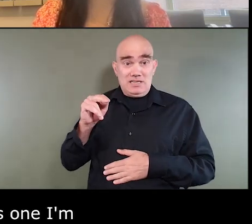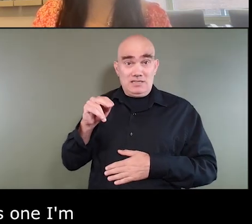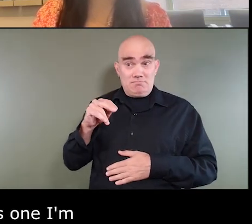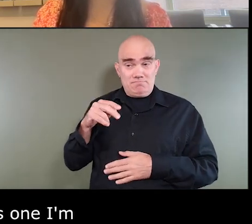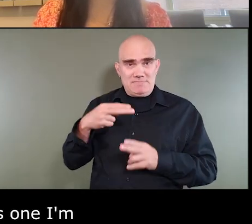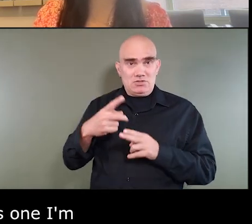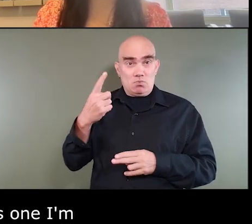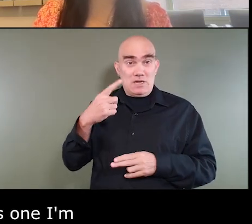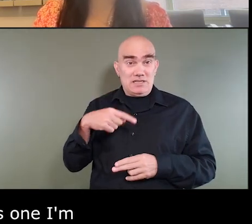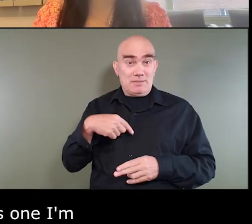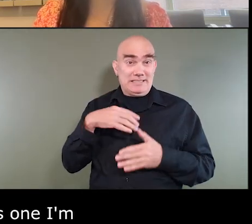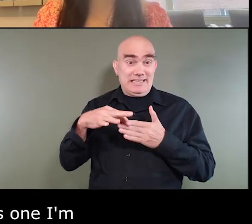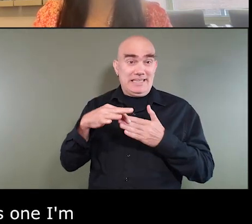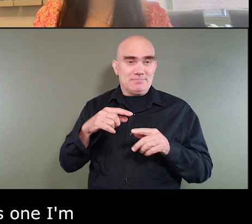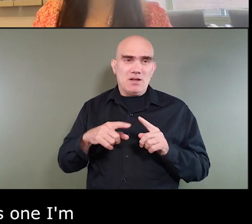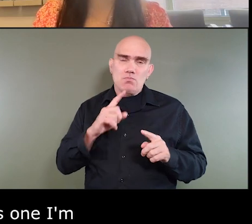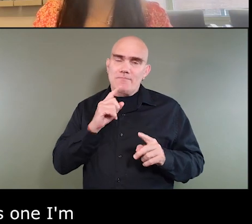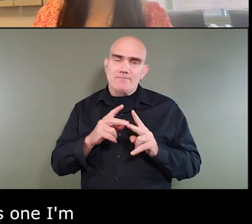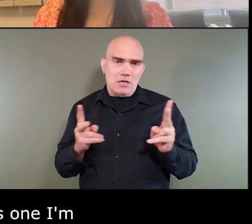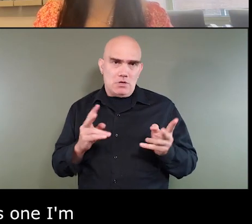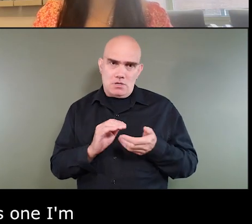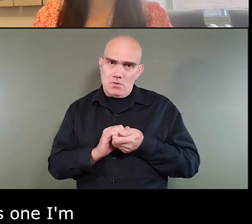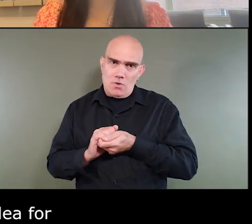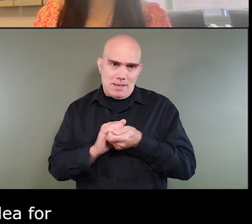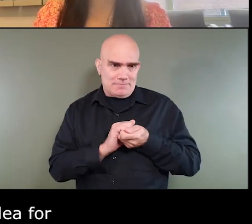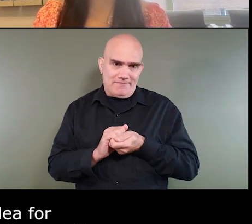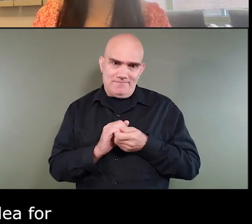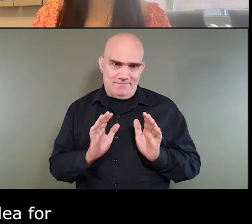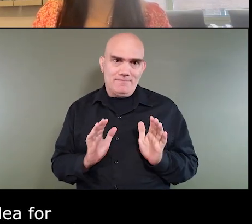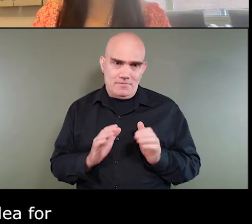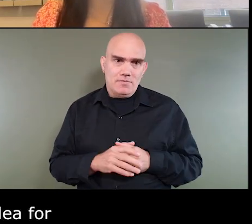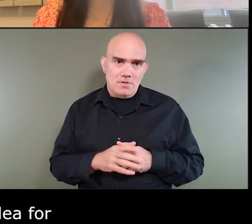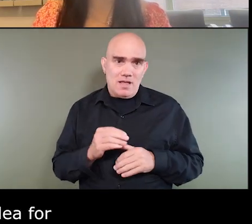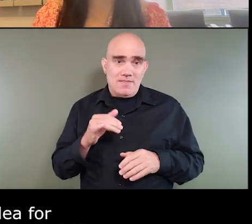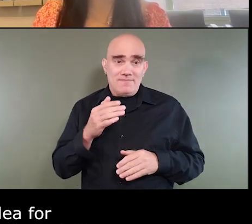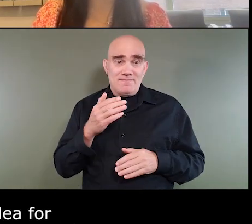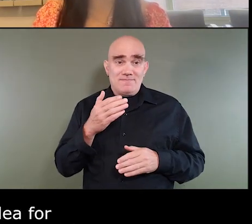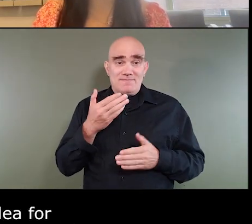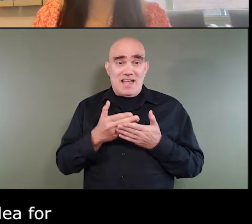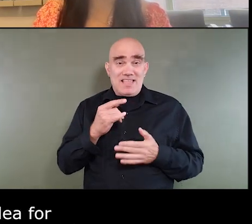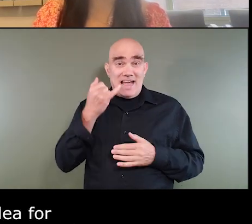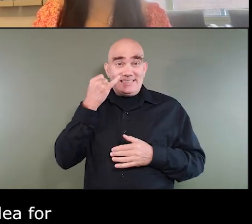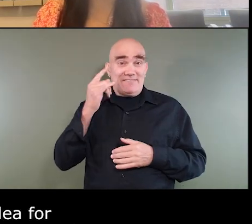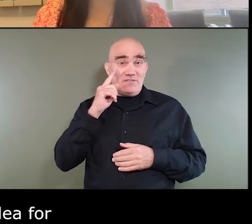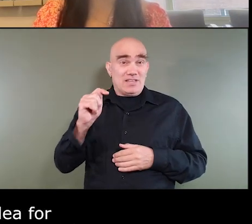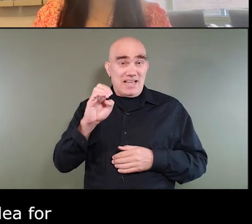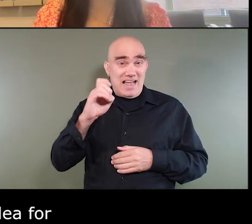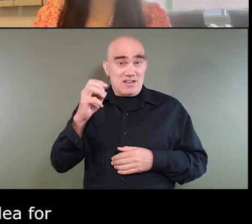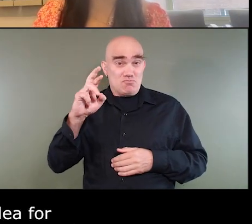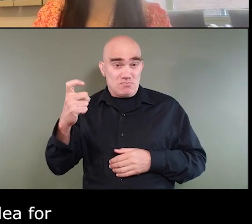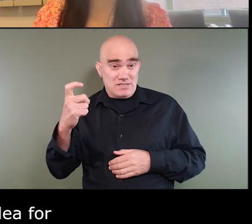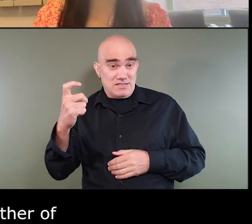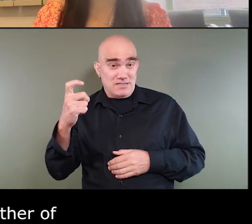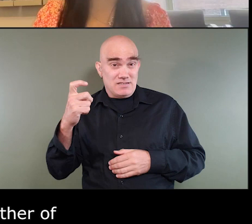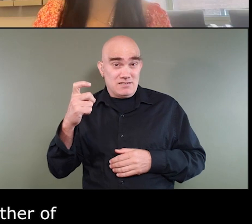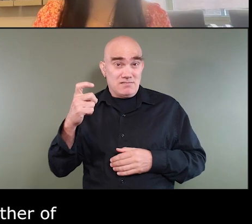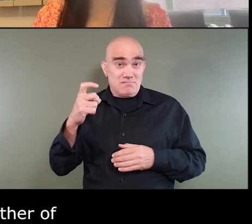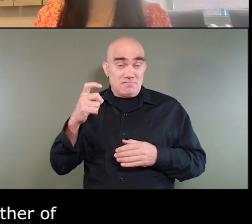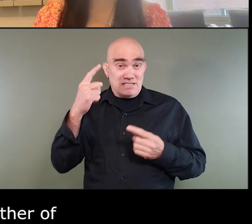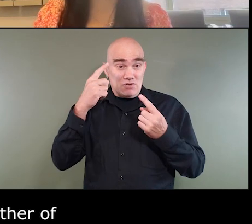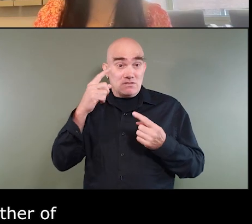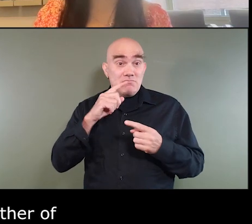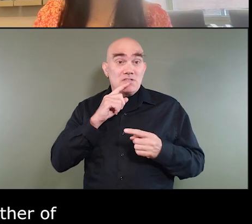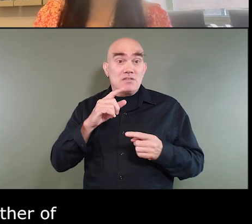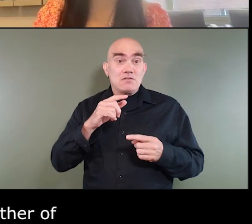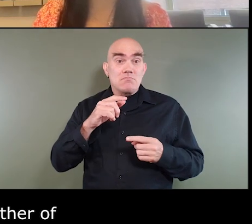this is one I'm leading, but it's very collaborative. And in fact, the idea for the exercise prescription formulation comes not